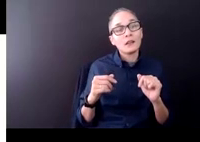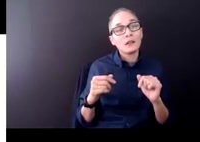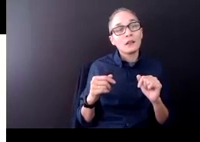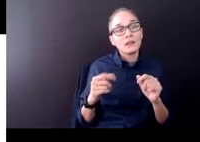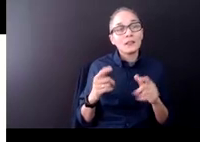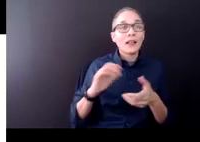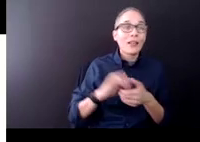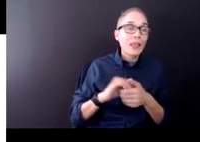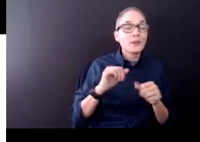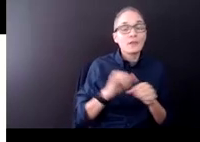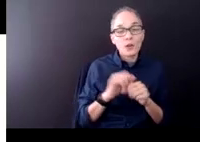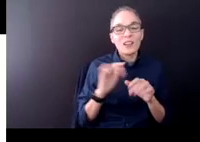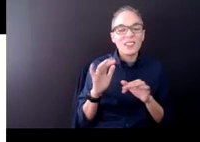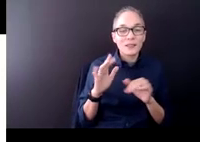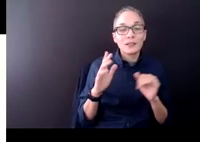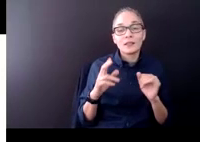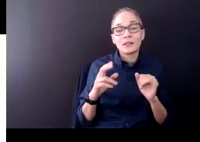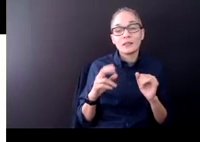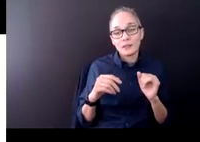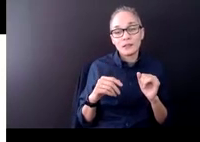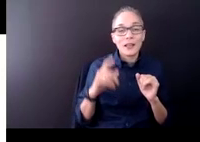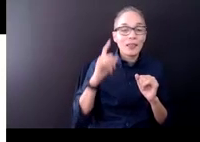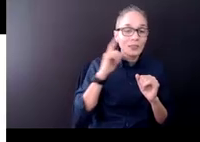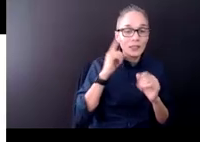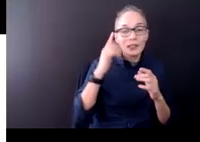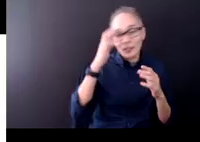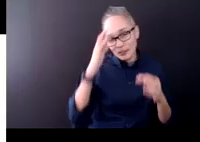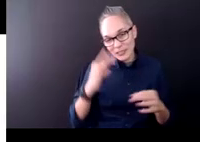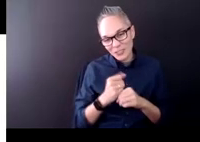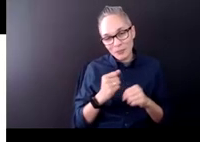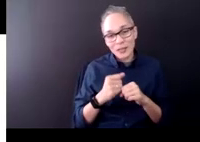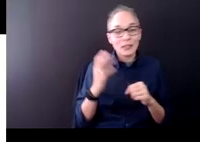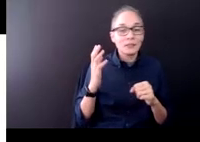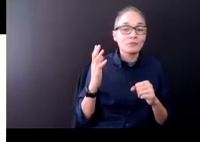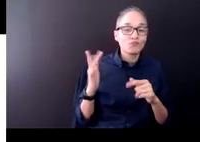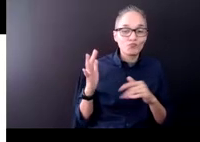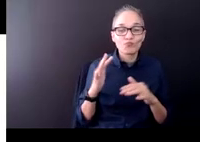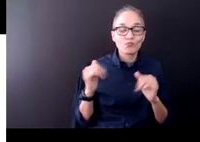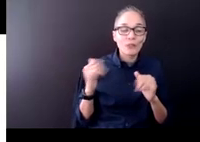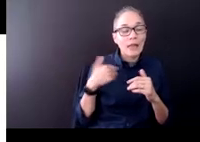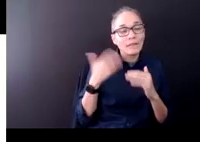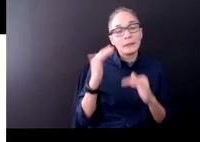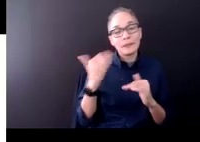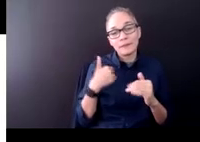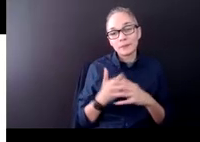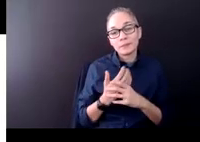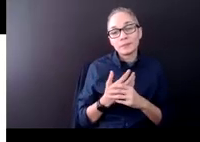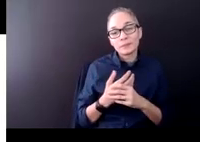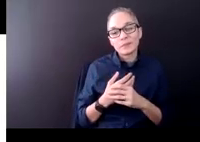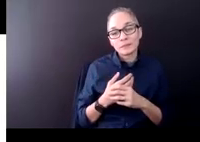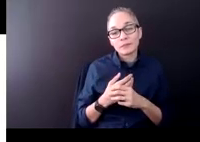collaborative work, etc. If it centers on thinking, decision making, and presence, AI has limits.